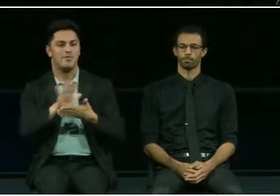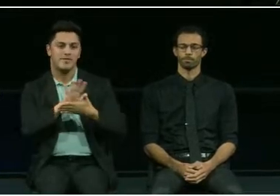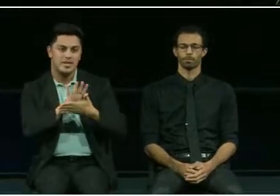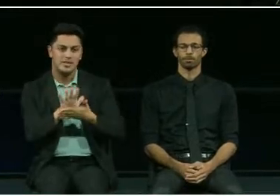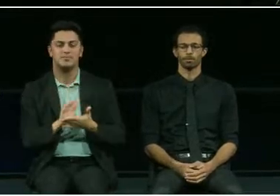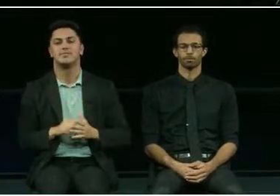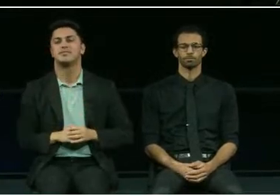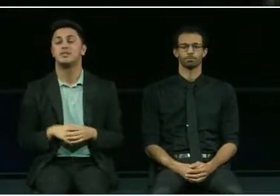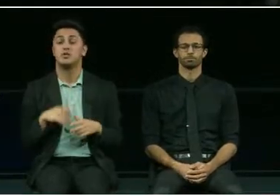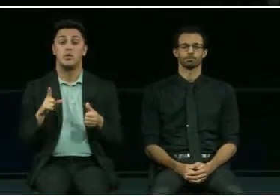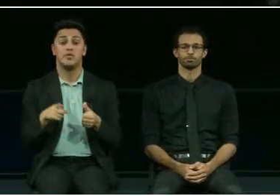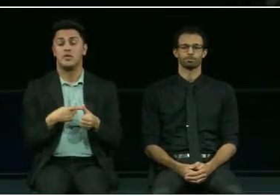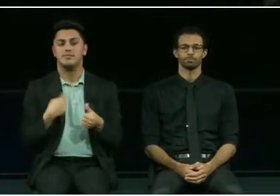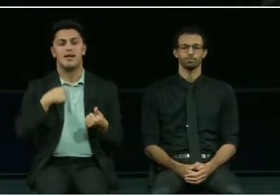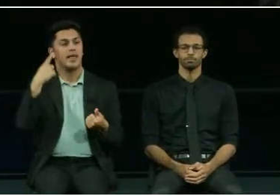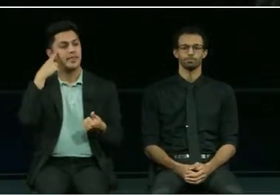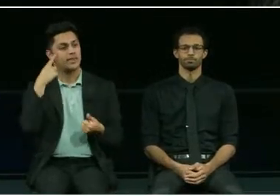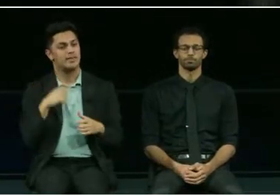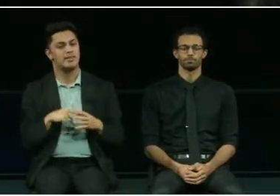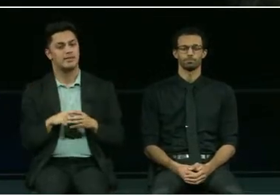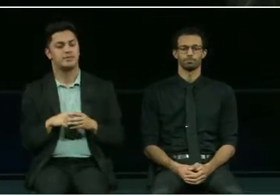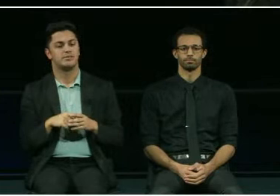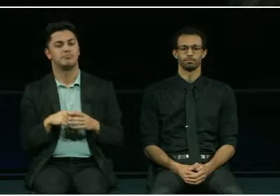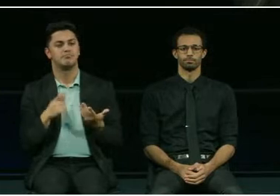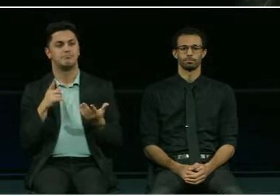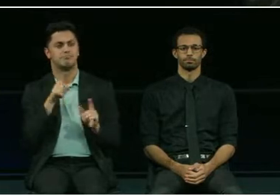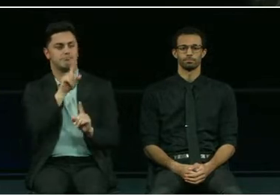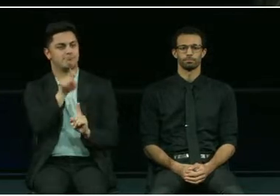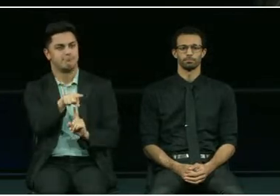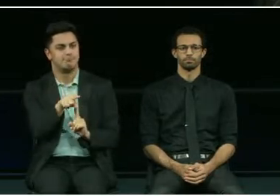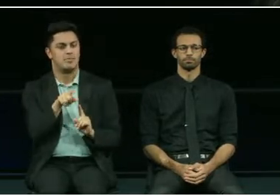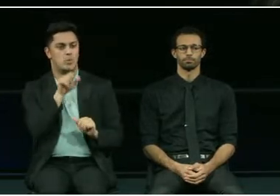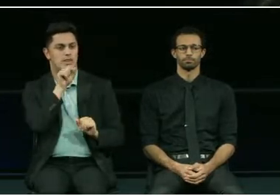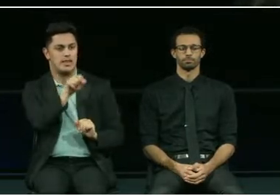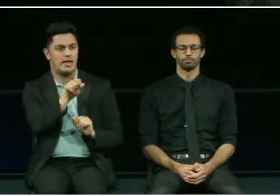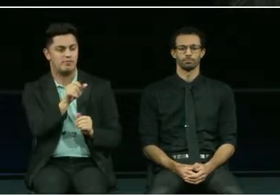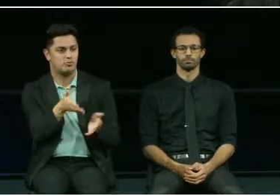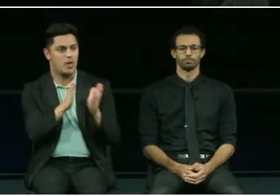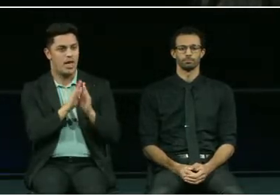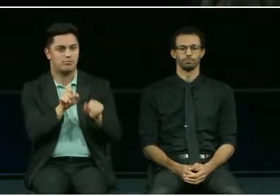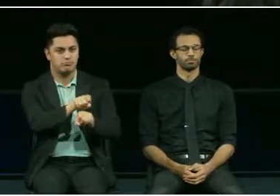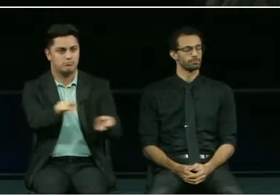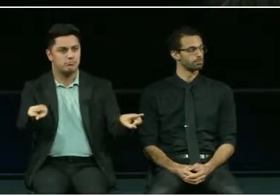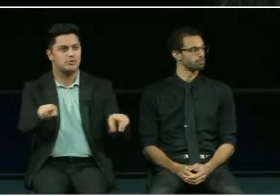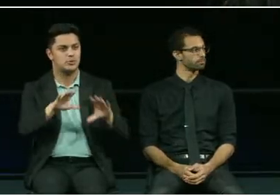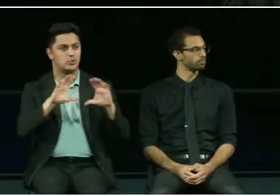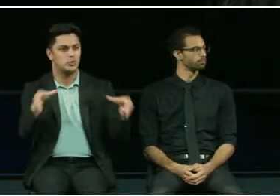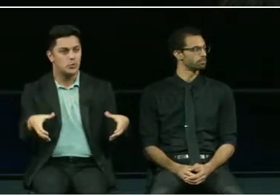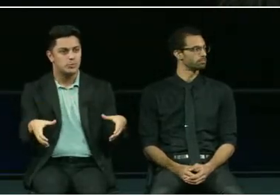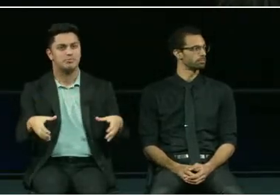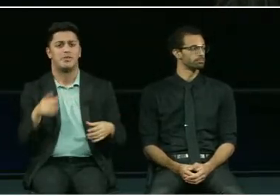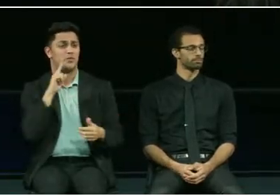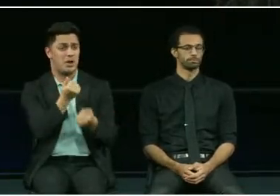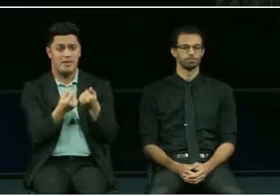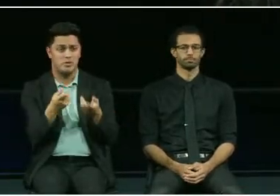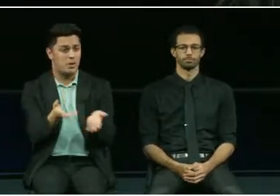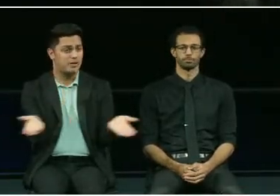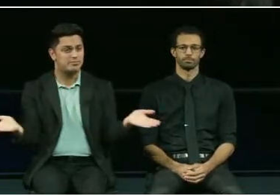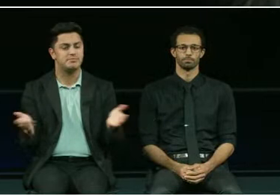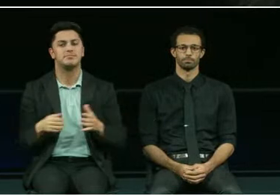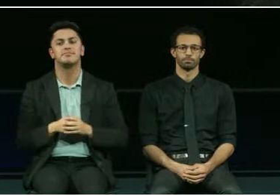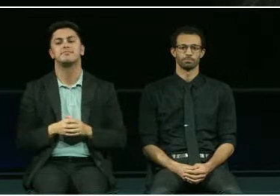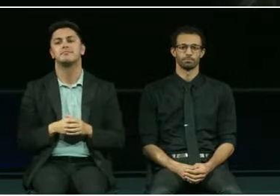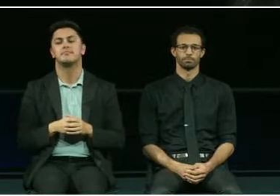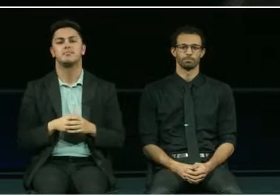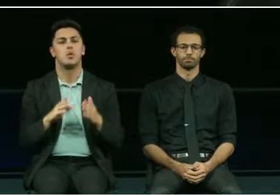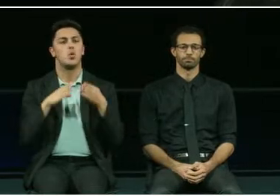films. So first, I think for just a question I would love to pose to the group, and this is for everyone. This is a